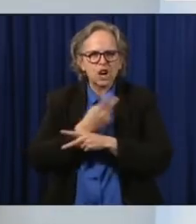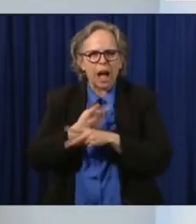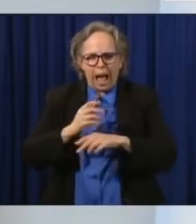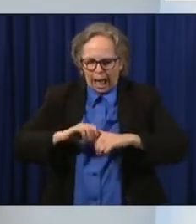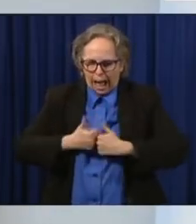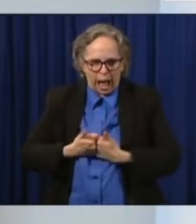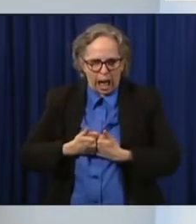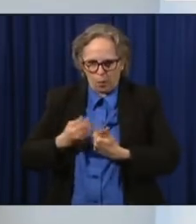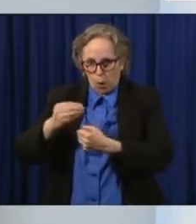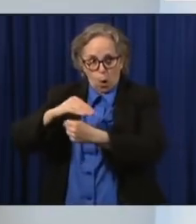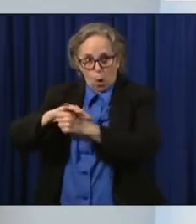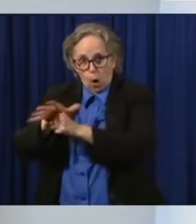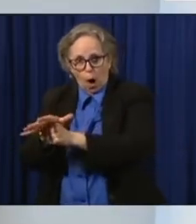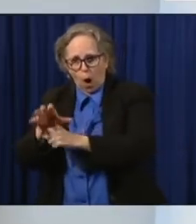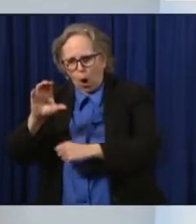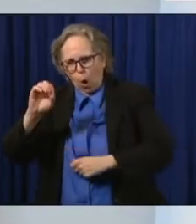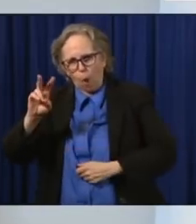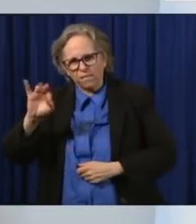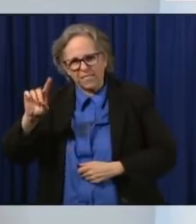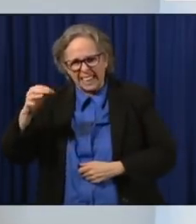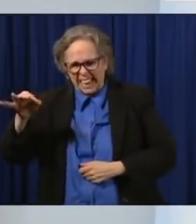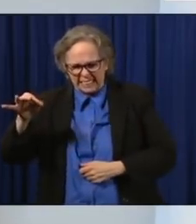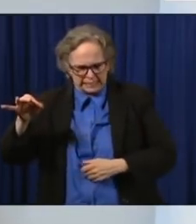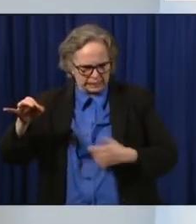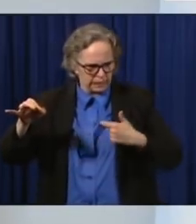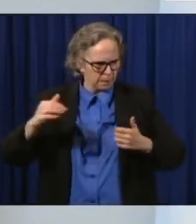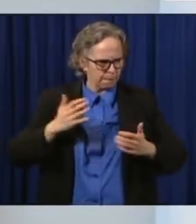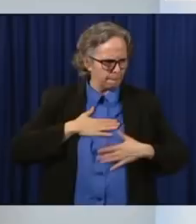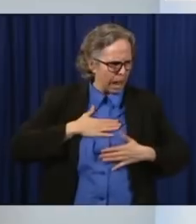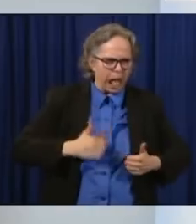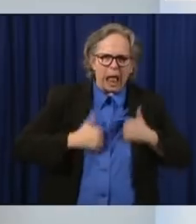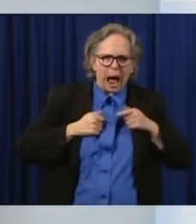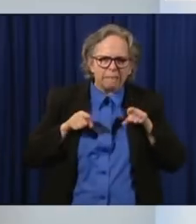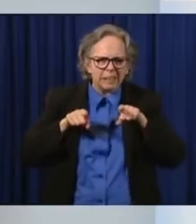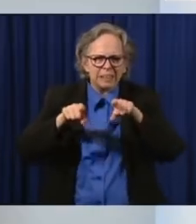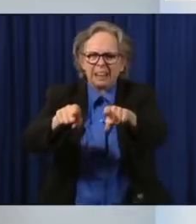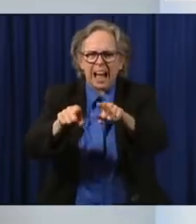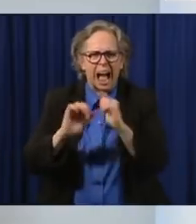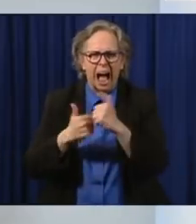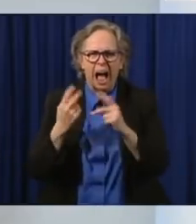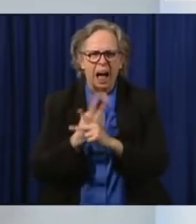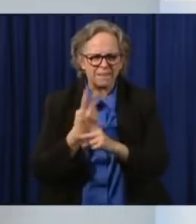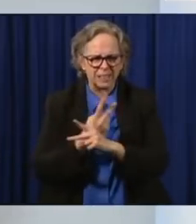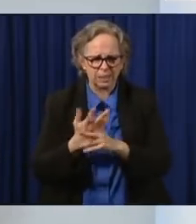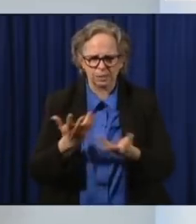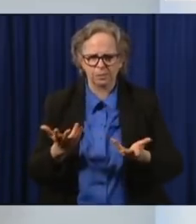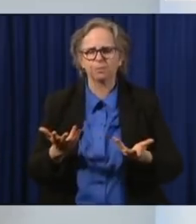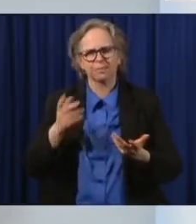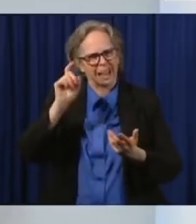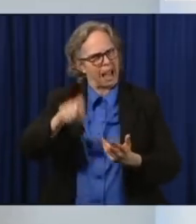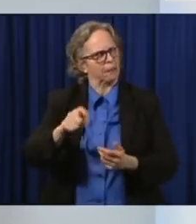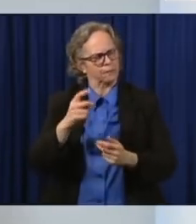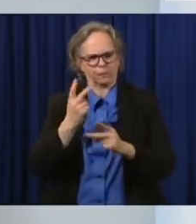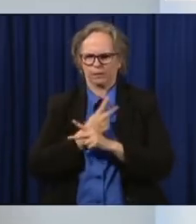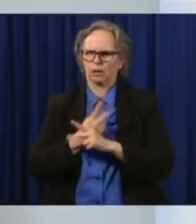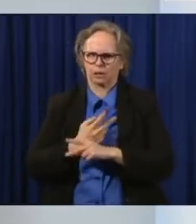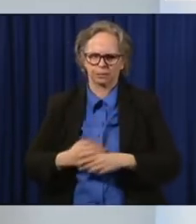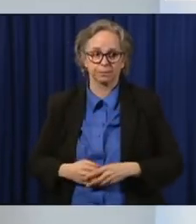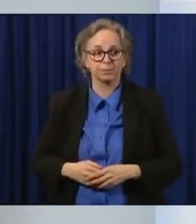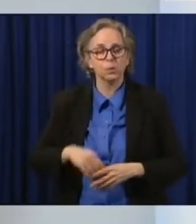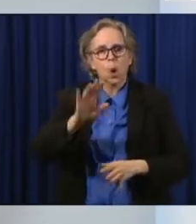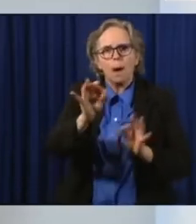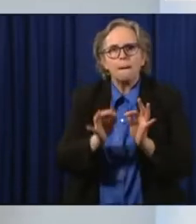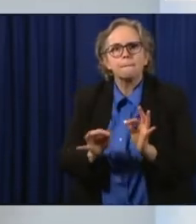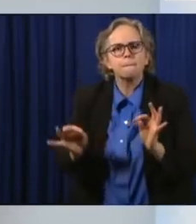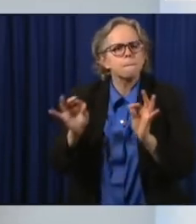had to develop strategies and protocols as to how we were going to do that. That we must learn to manage that risk individually and